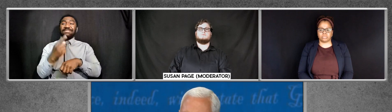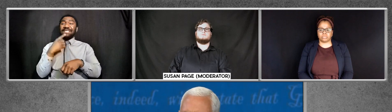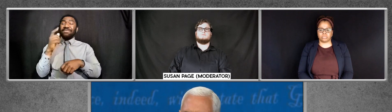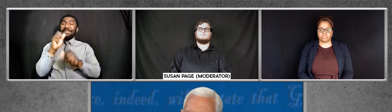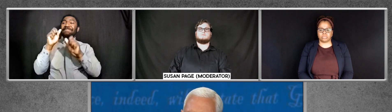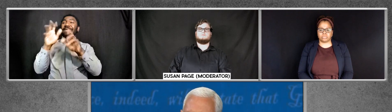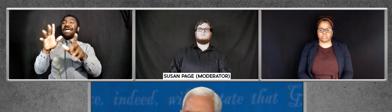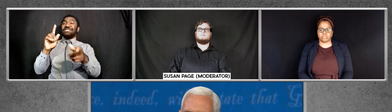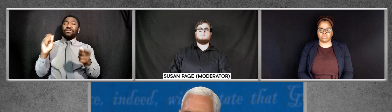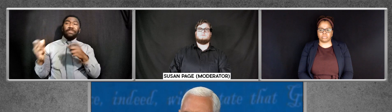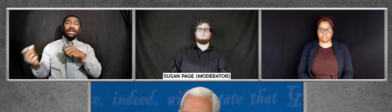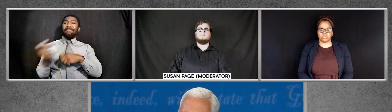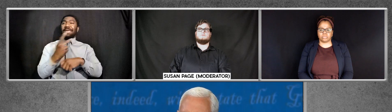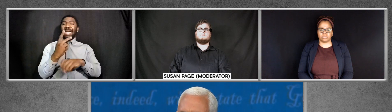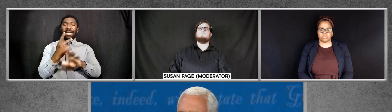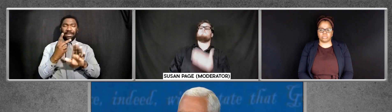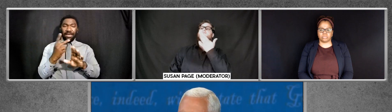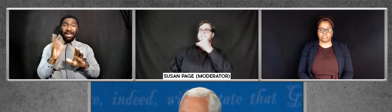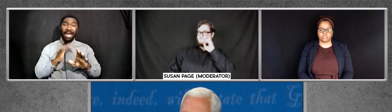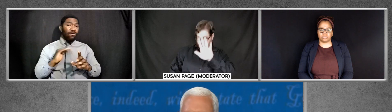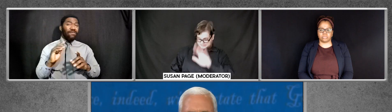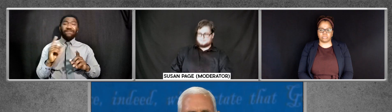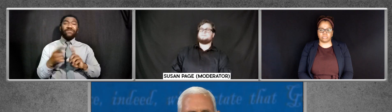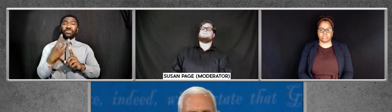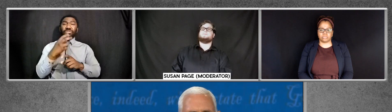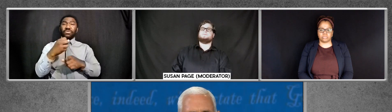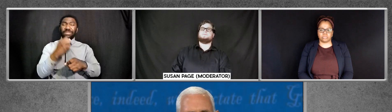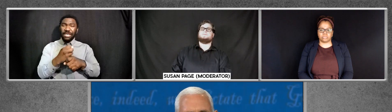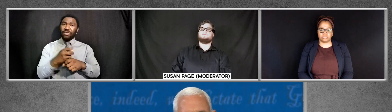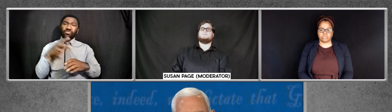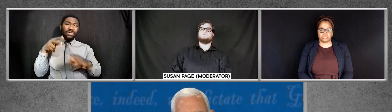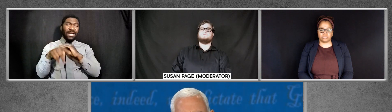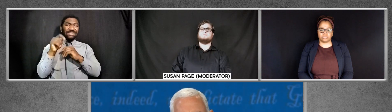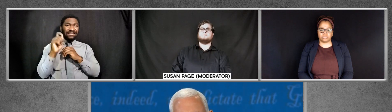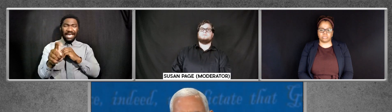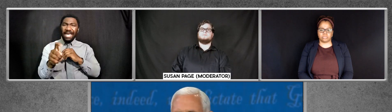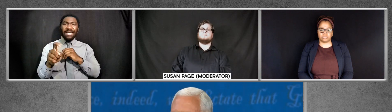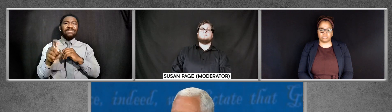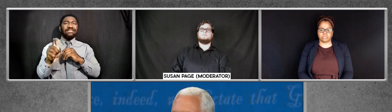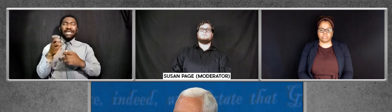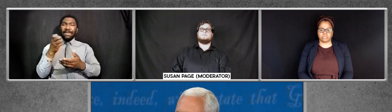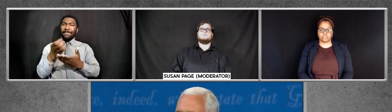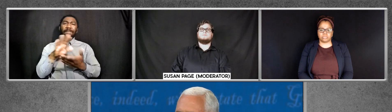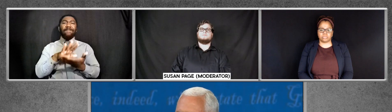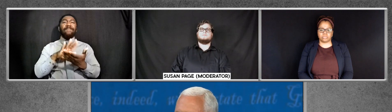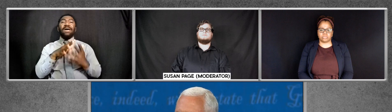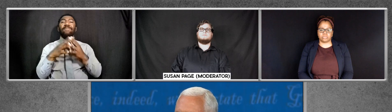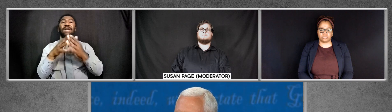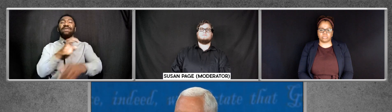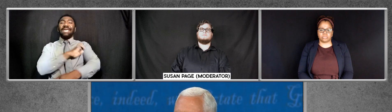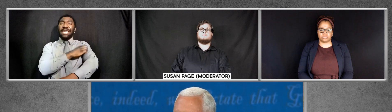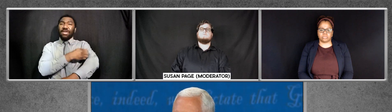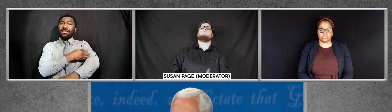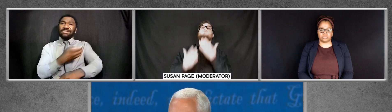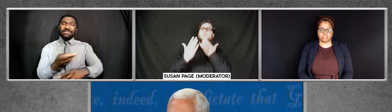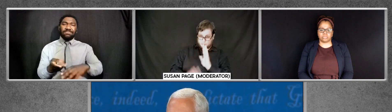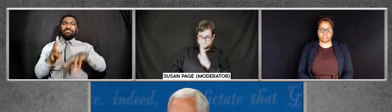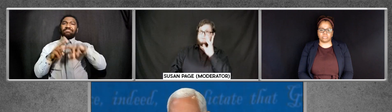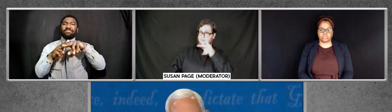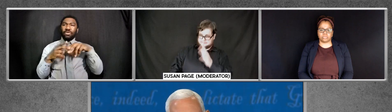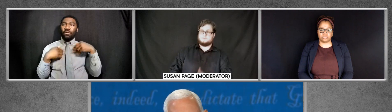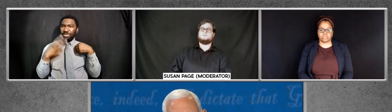after we cut taxes, rolled back regulation, unleashed American energy, this administration saw 500,000 manufacturing jobs